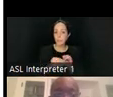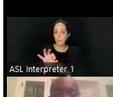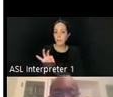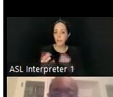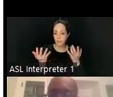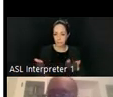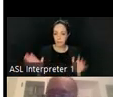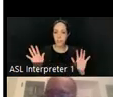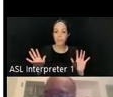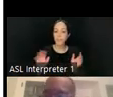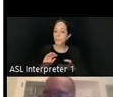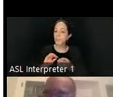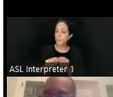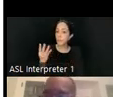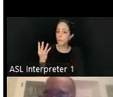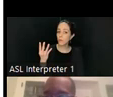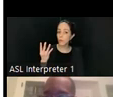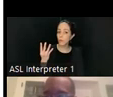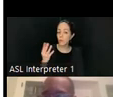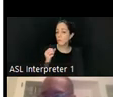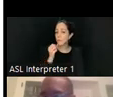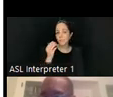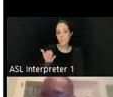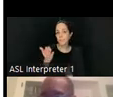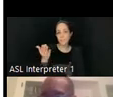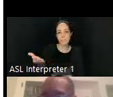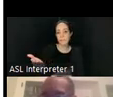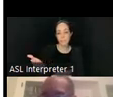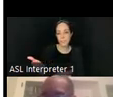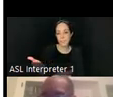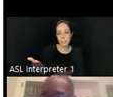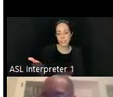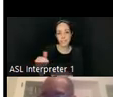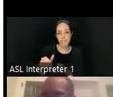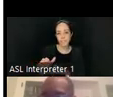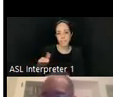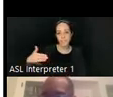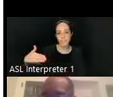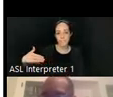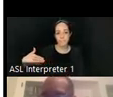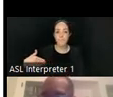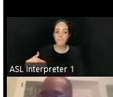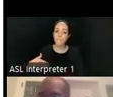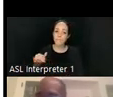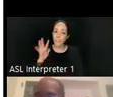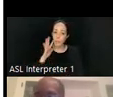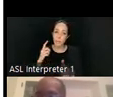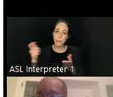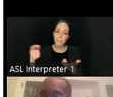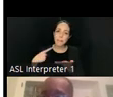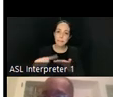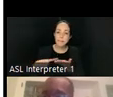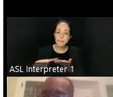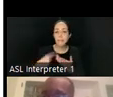Number four wasn't submitted. I know that's going to be a pretty lively discussion, I think, about how board members